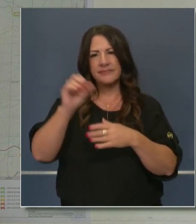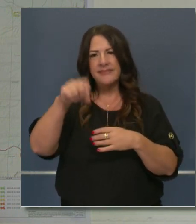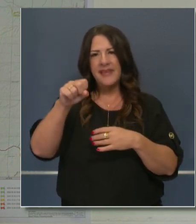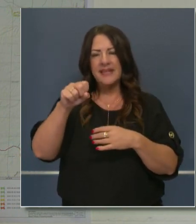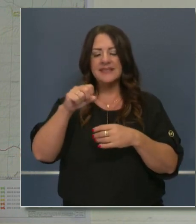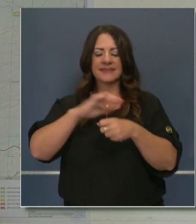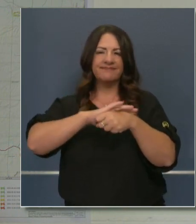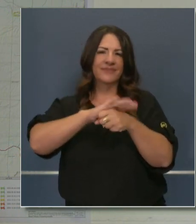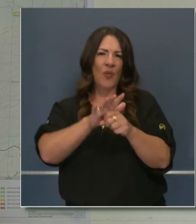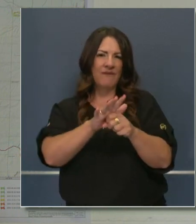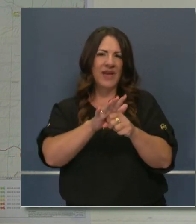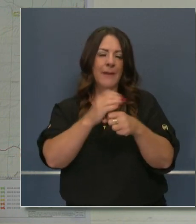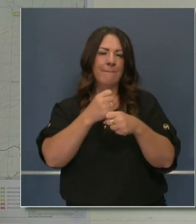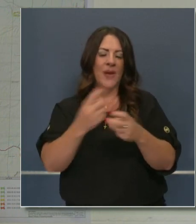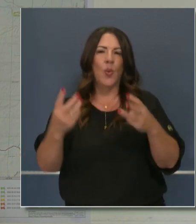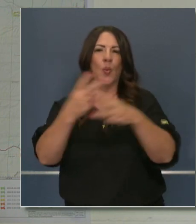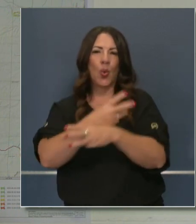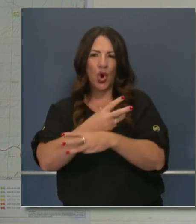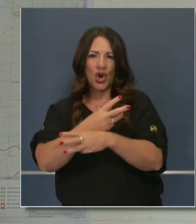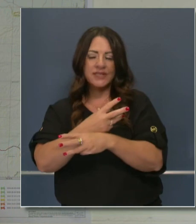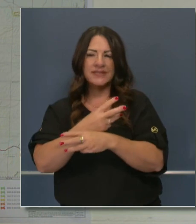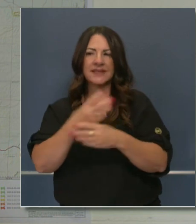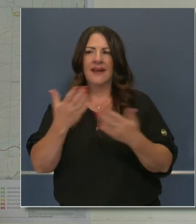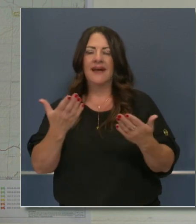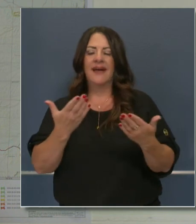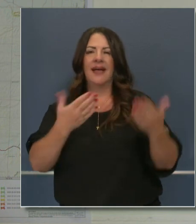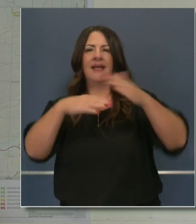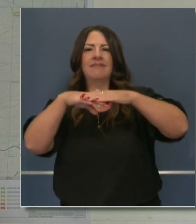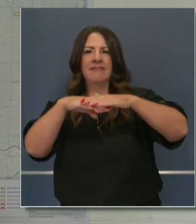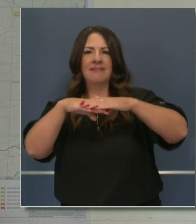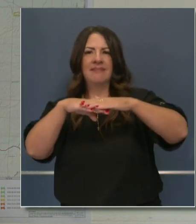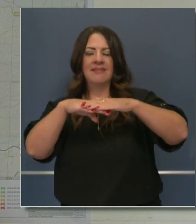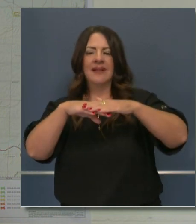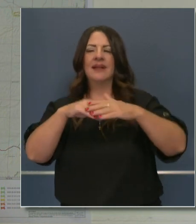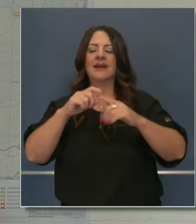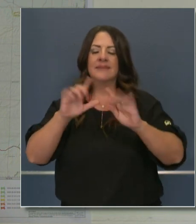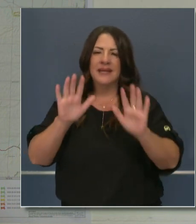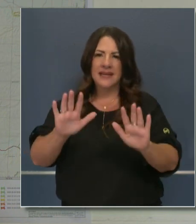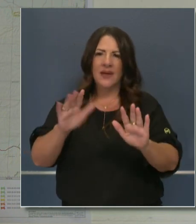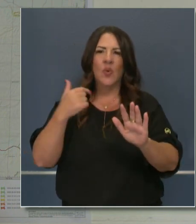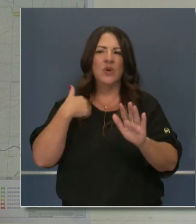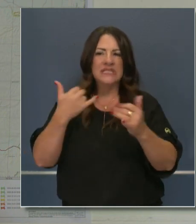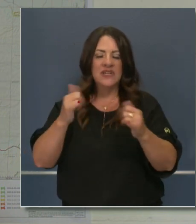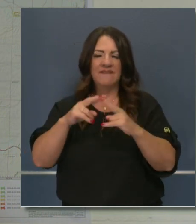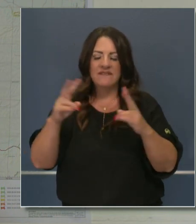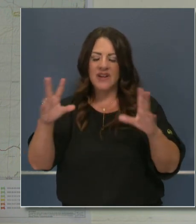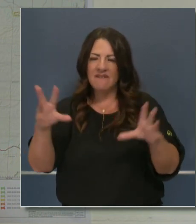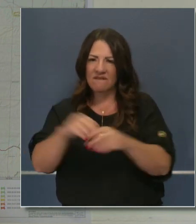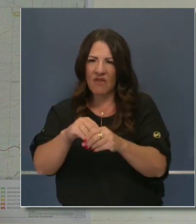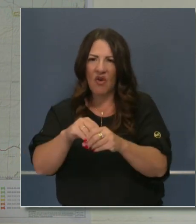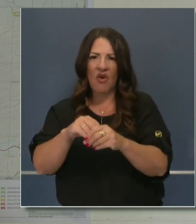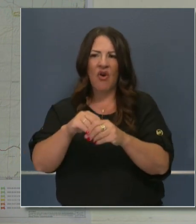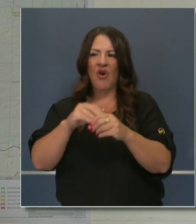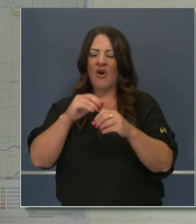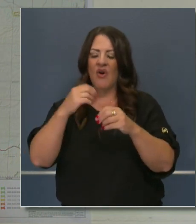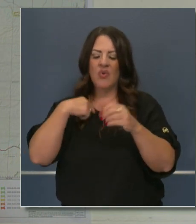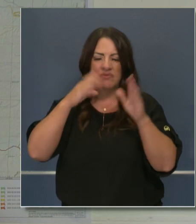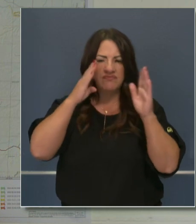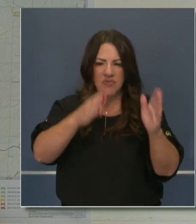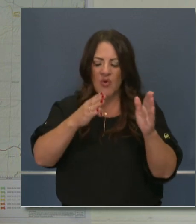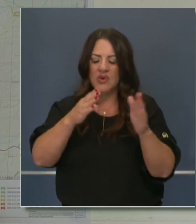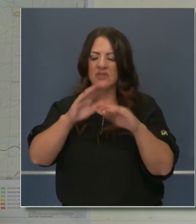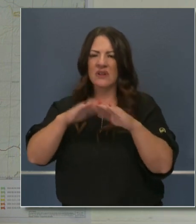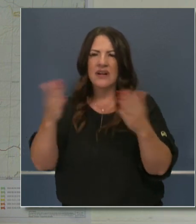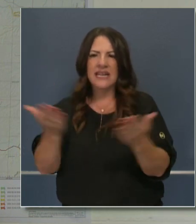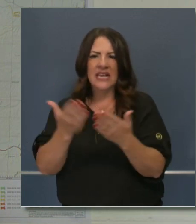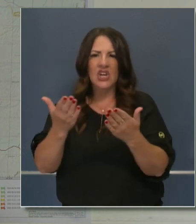things stretch out a little bit more, but I want to tell you that we're very actively engaged as the agency coordinating the state's effort